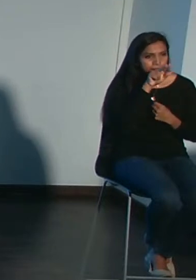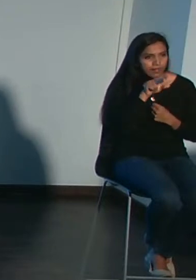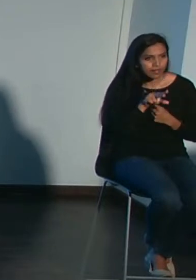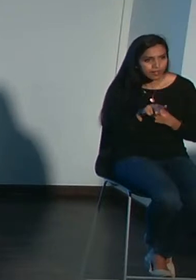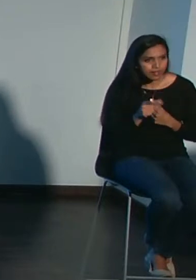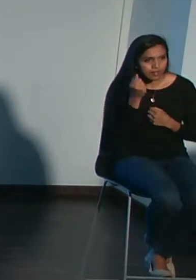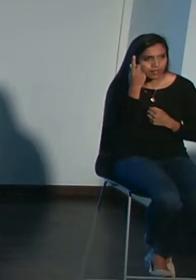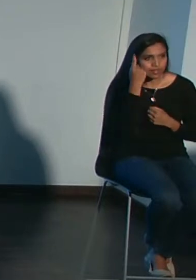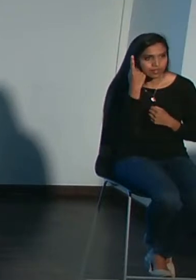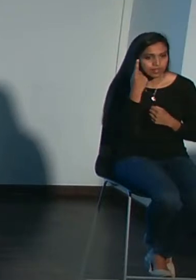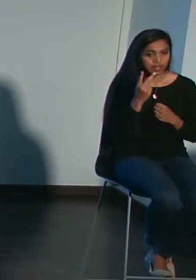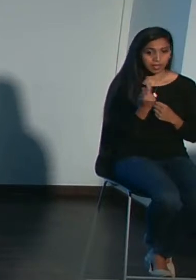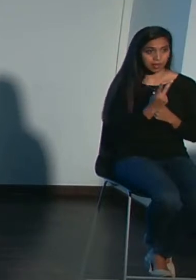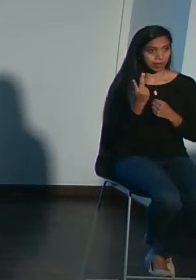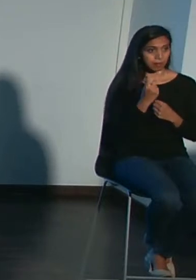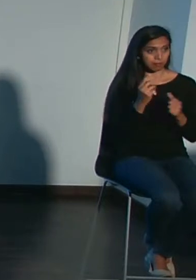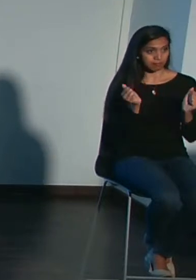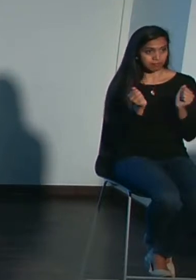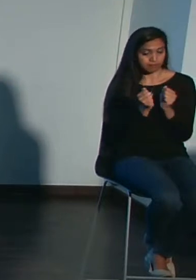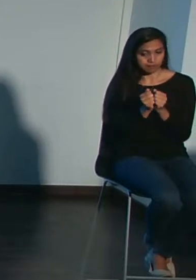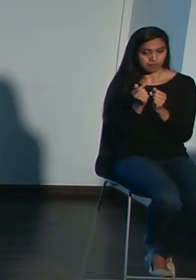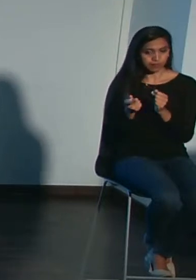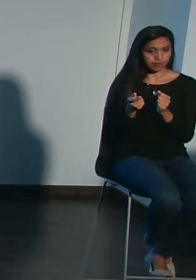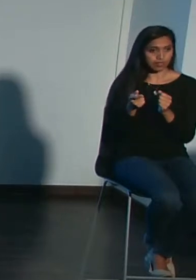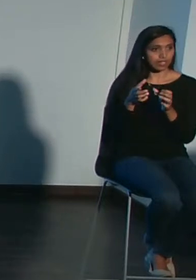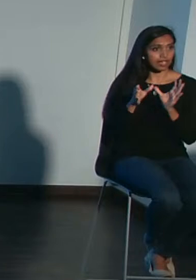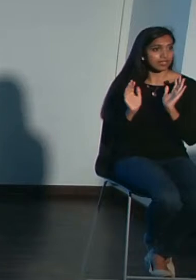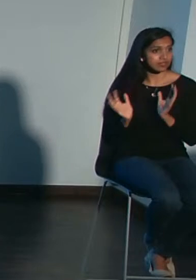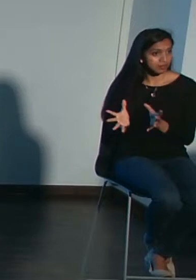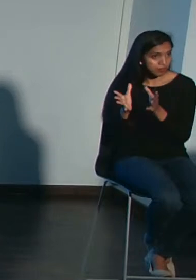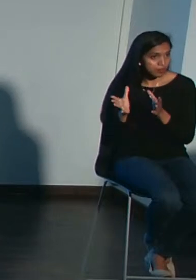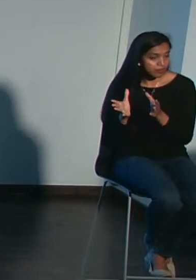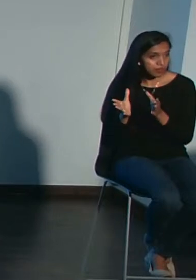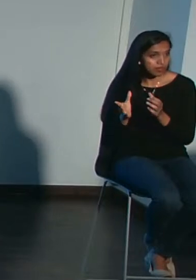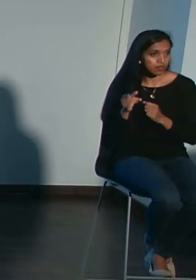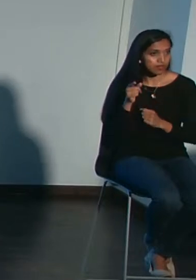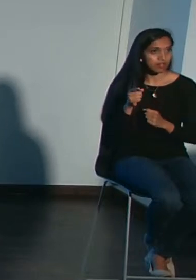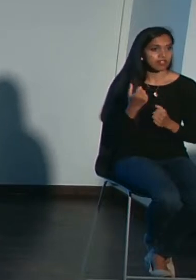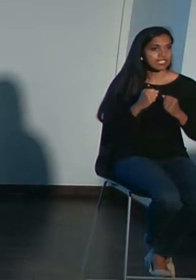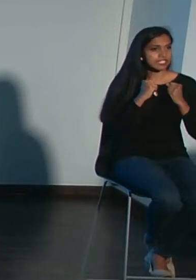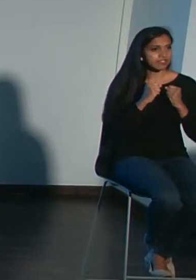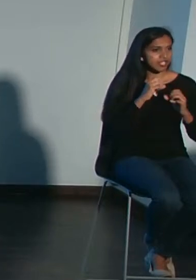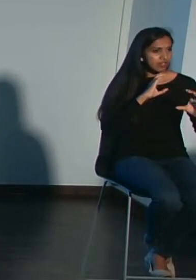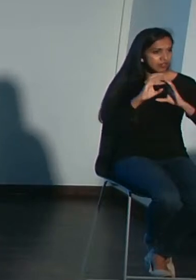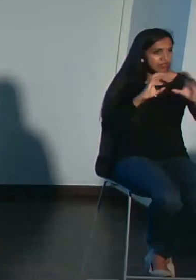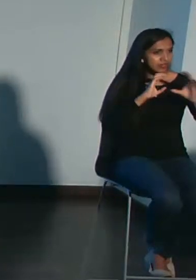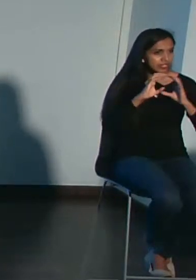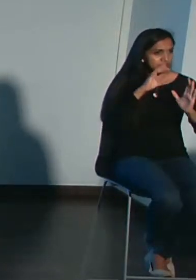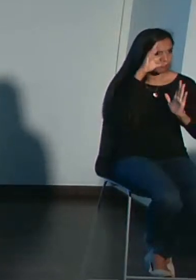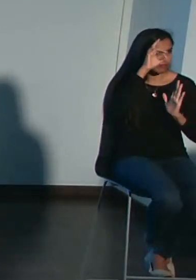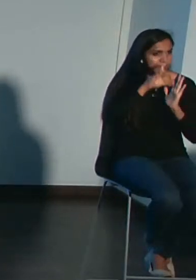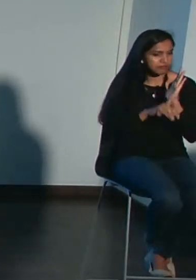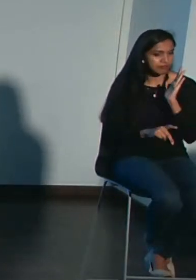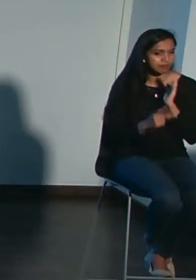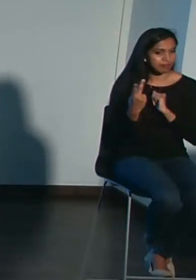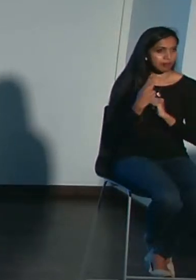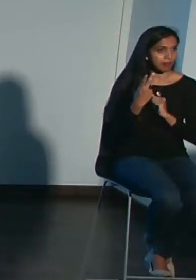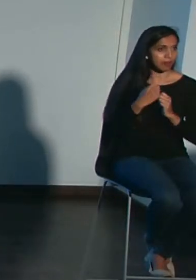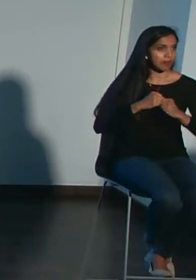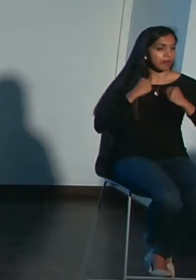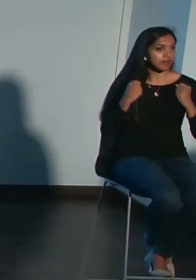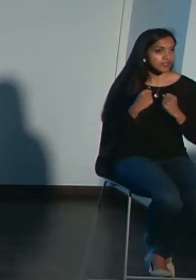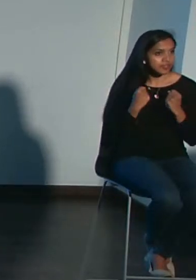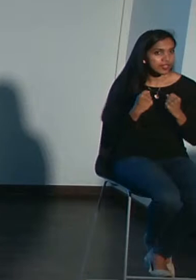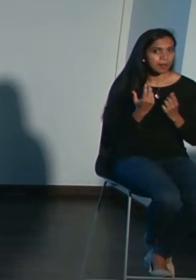hold space for each other, and also having the difficult conversations. And I know that a lot of you have had